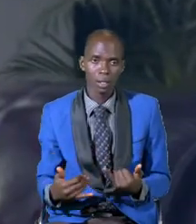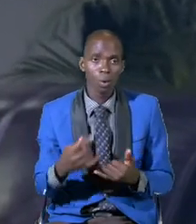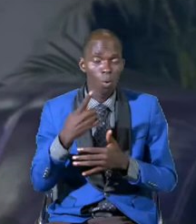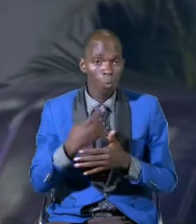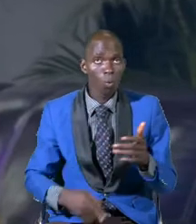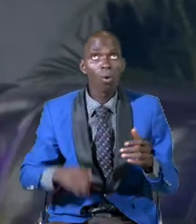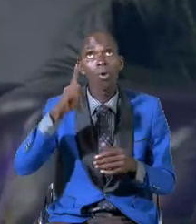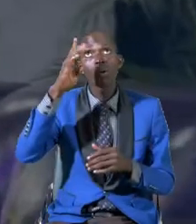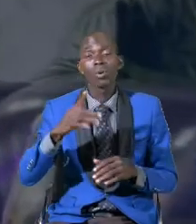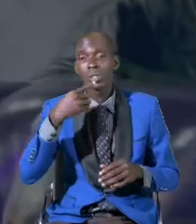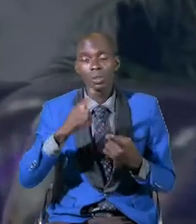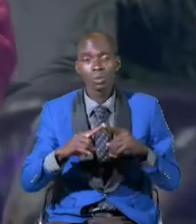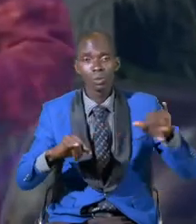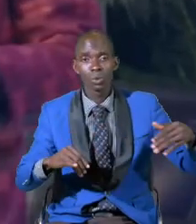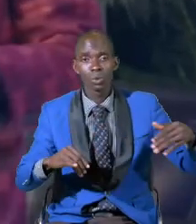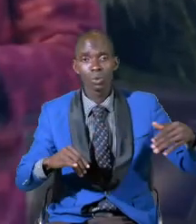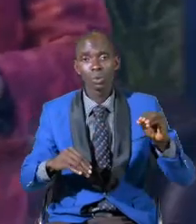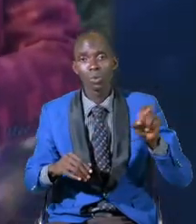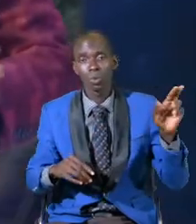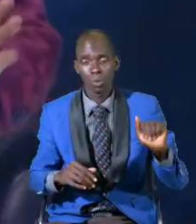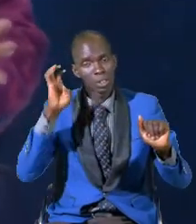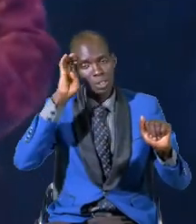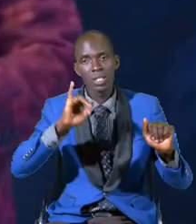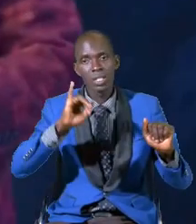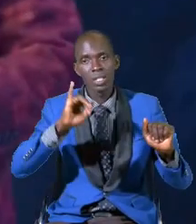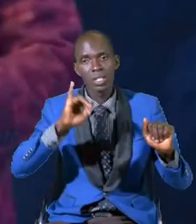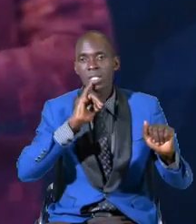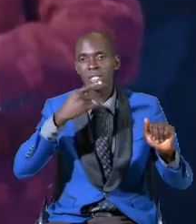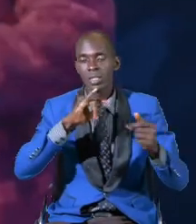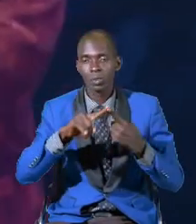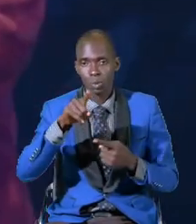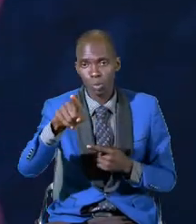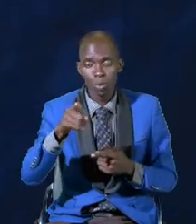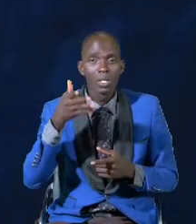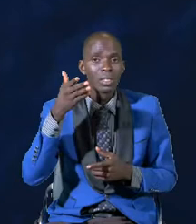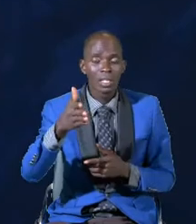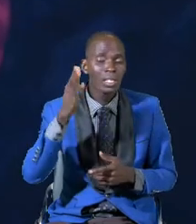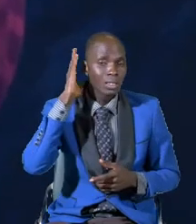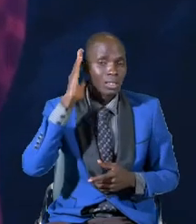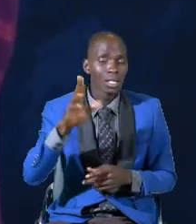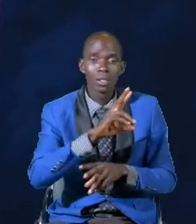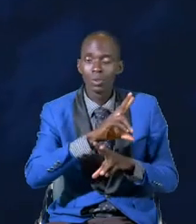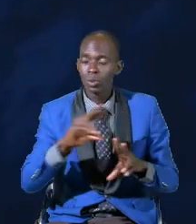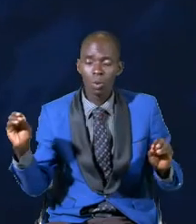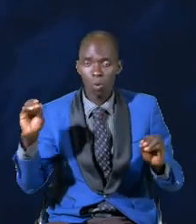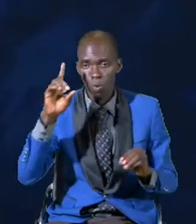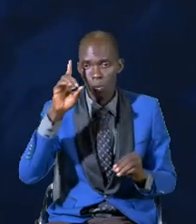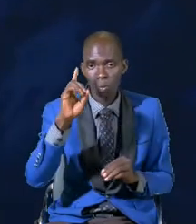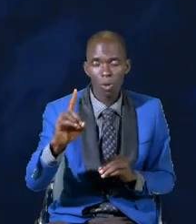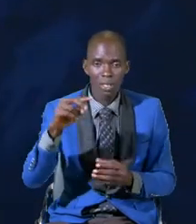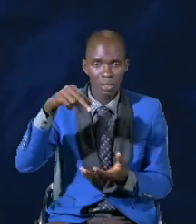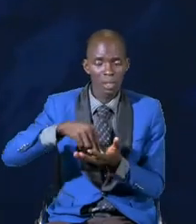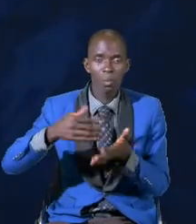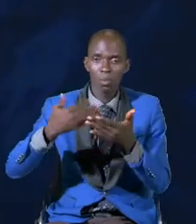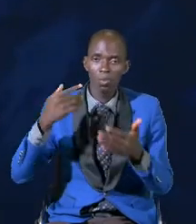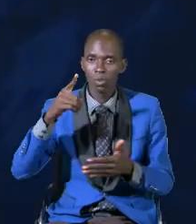Joshua, the Lord is telling you, there shall not any man be able to stand before thee all the